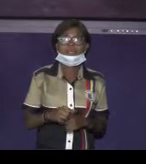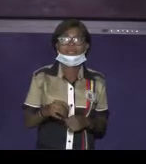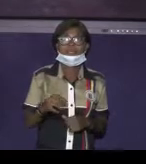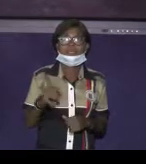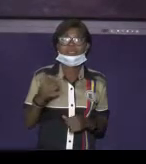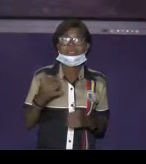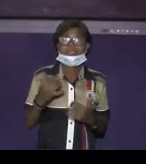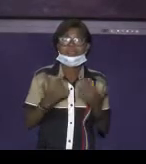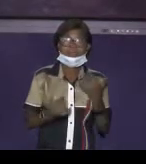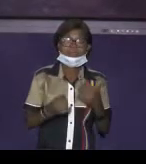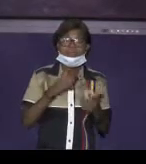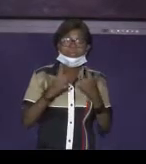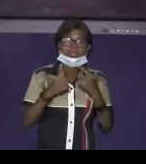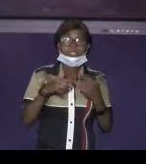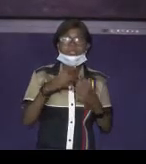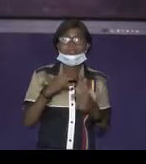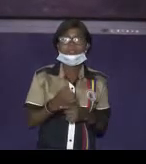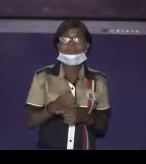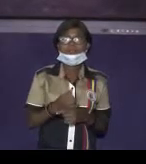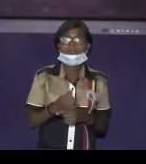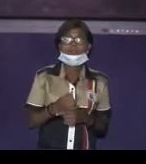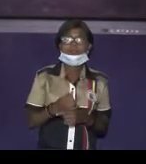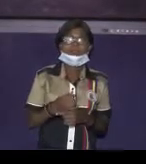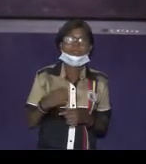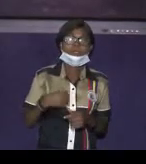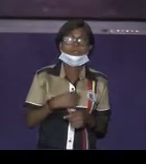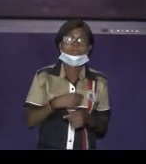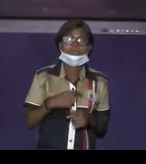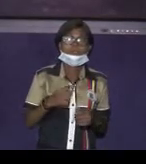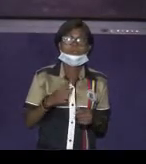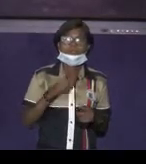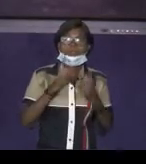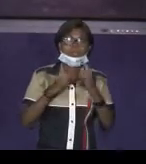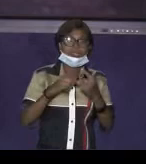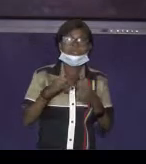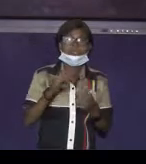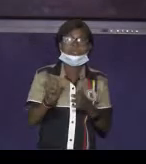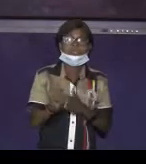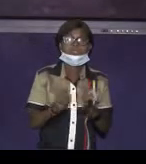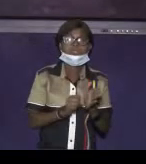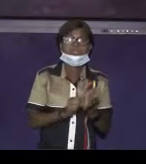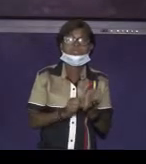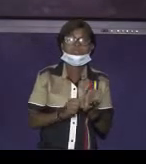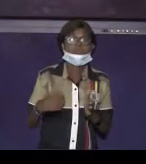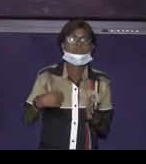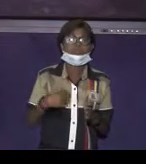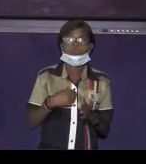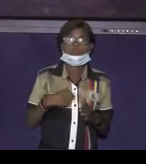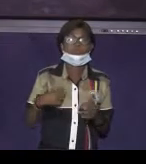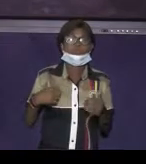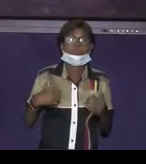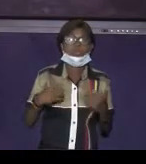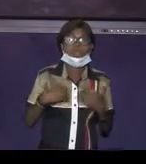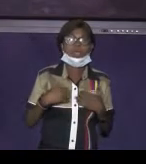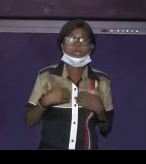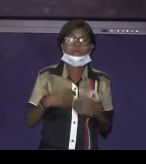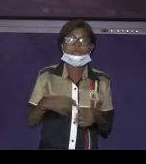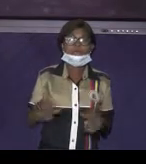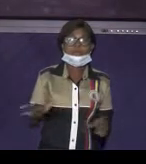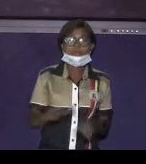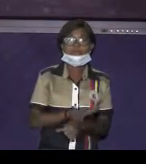areas. I mean, now talking about the common areas, now we are talking about the states where we